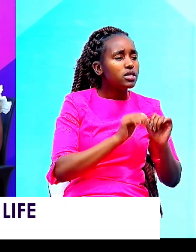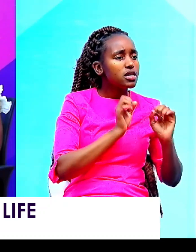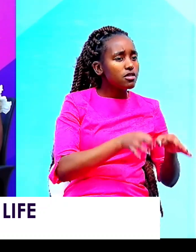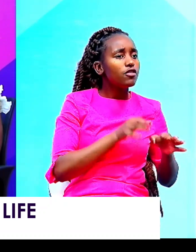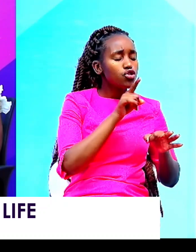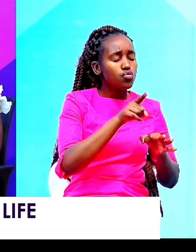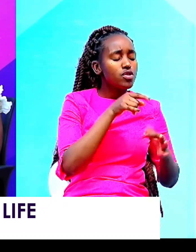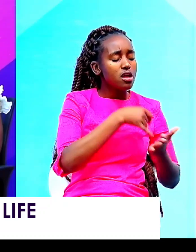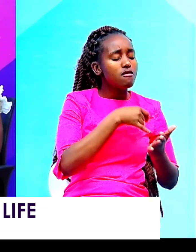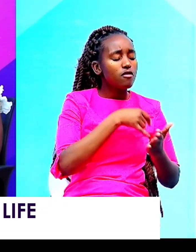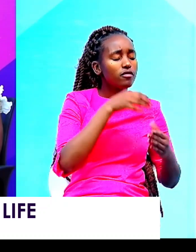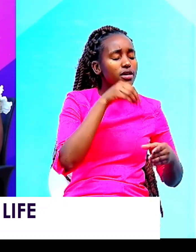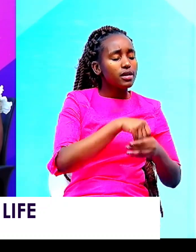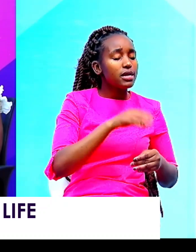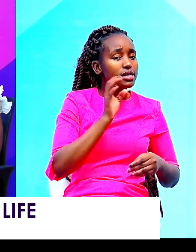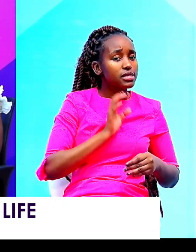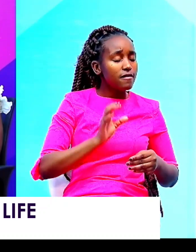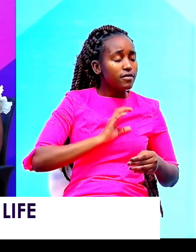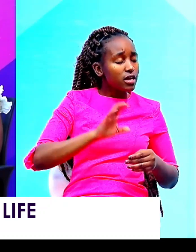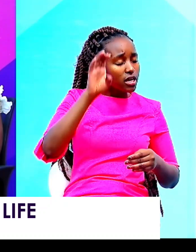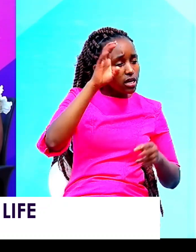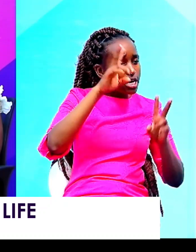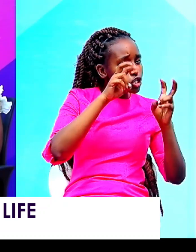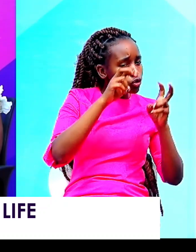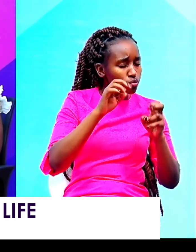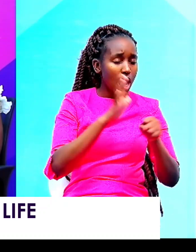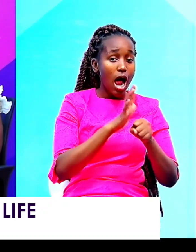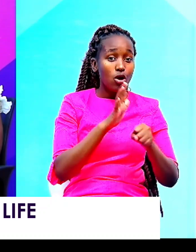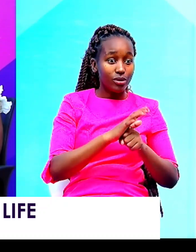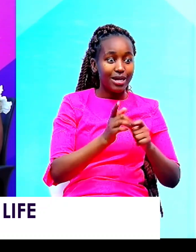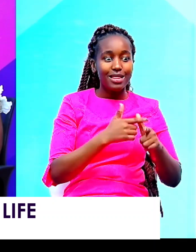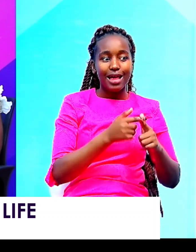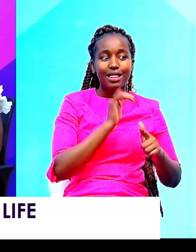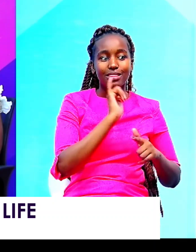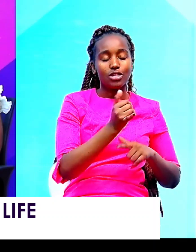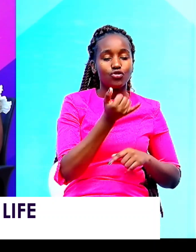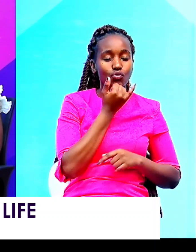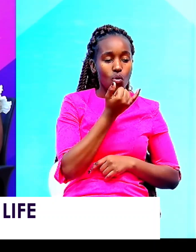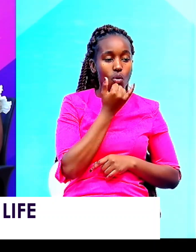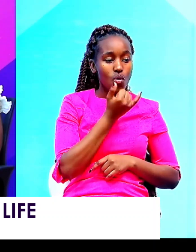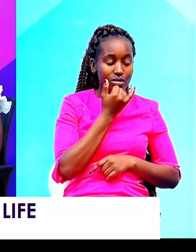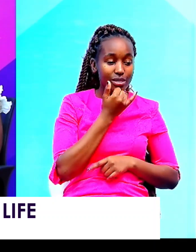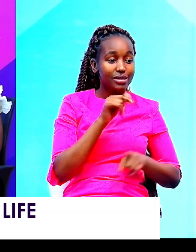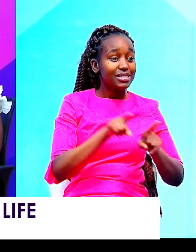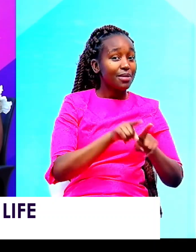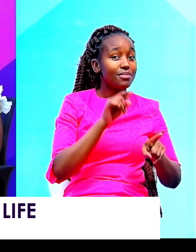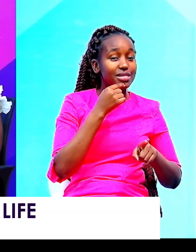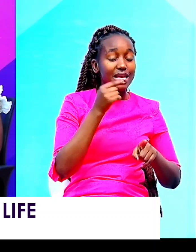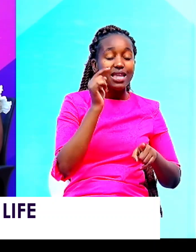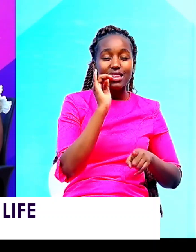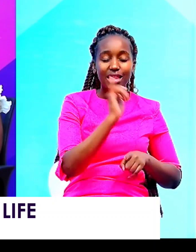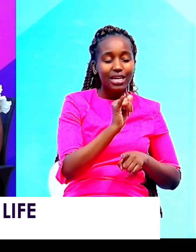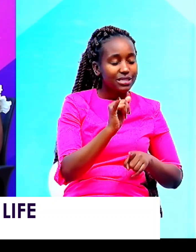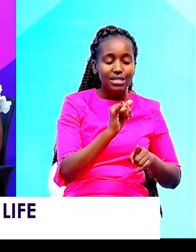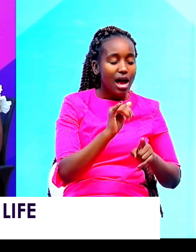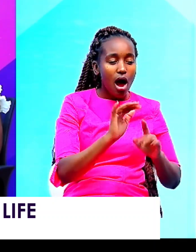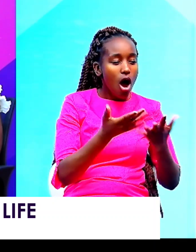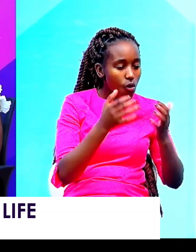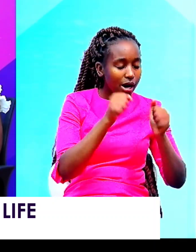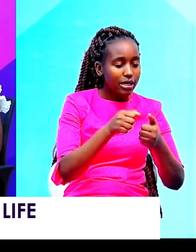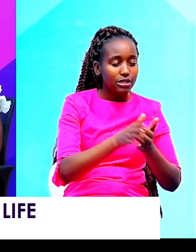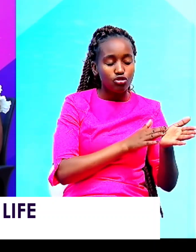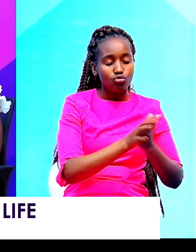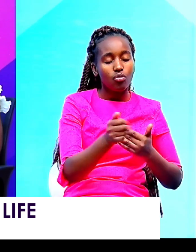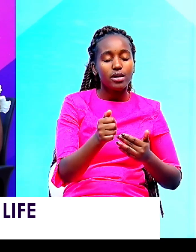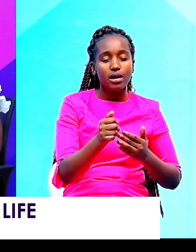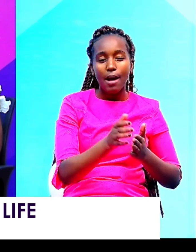engaging in too much civic issues, so much of civic education. He said, mutajikaraga na mafuta yenu wenyewe. At that